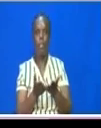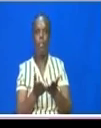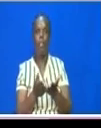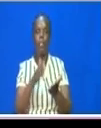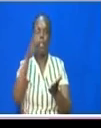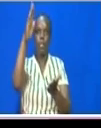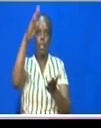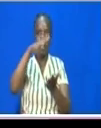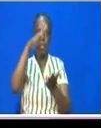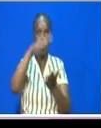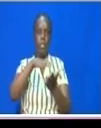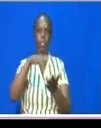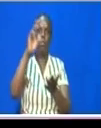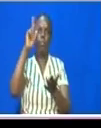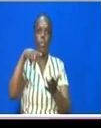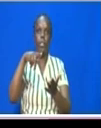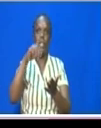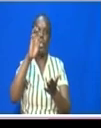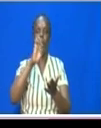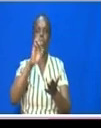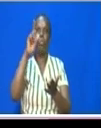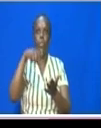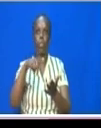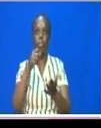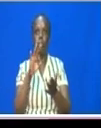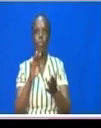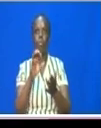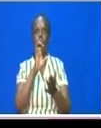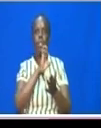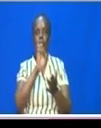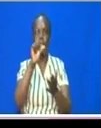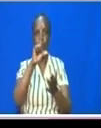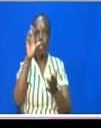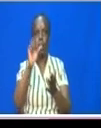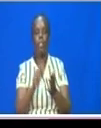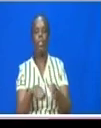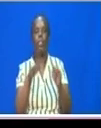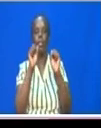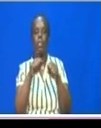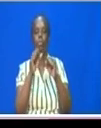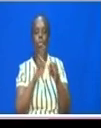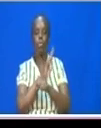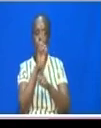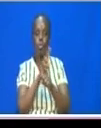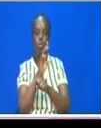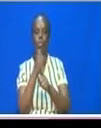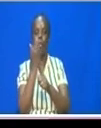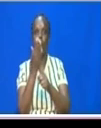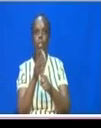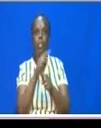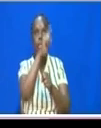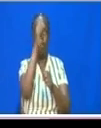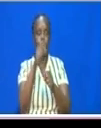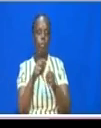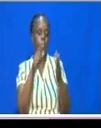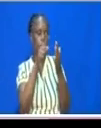potential, rather the electrode potentials of elements of various earth cells, then you are supposed to use it to answer the question that follows. So let's